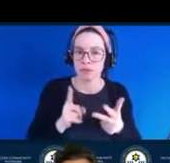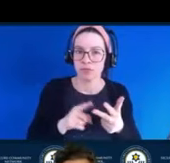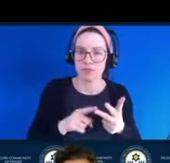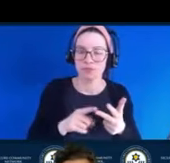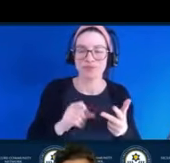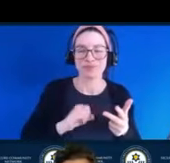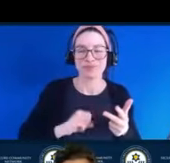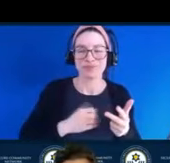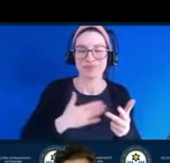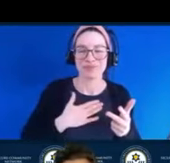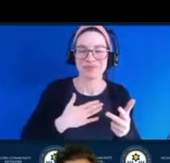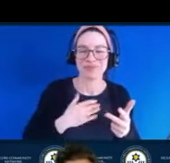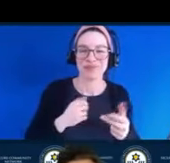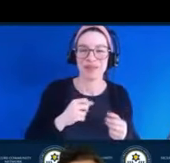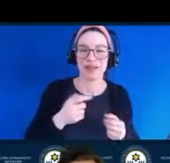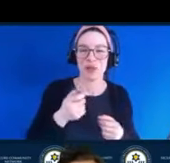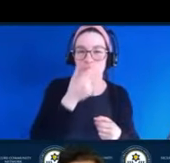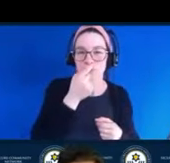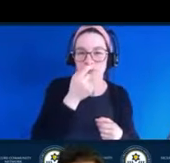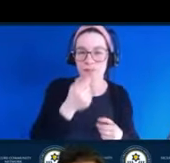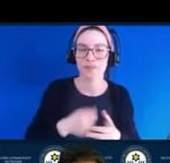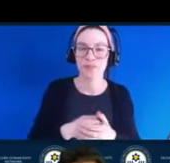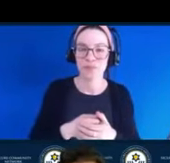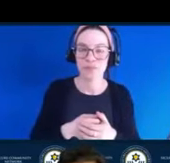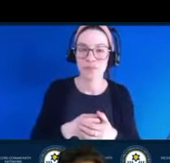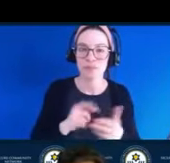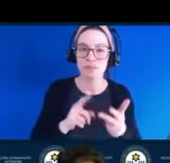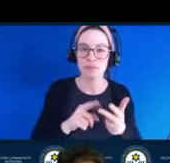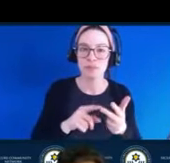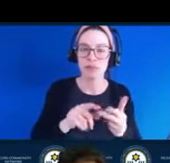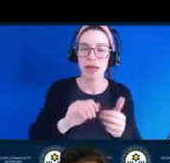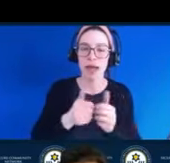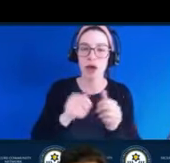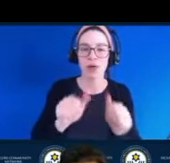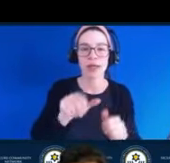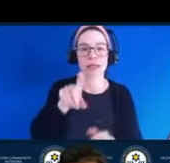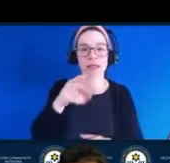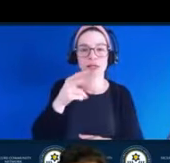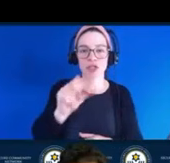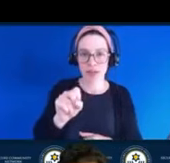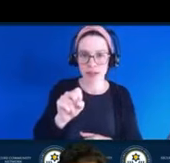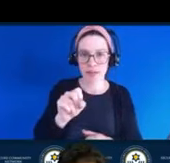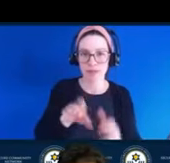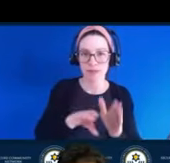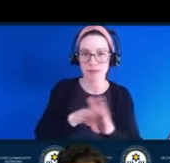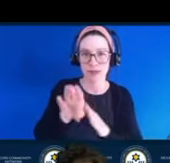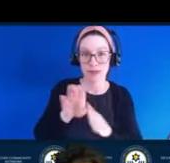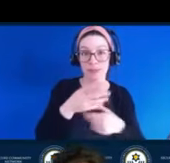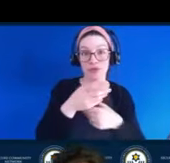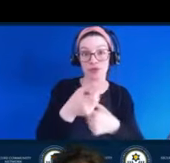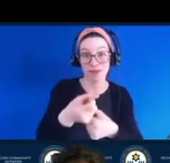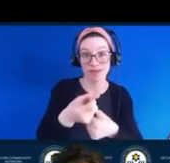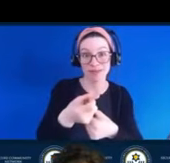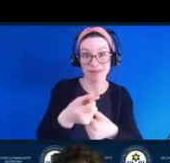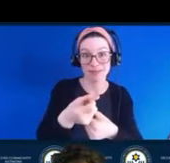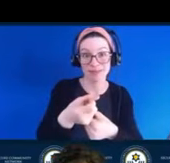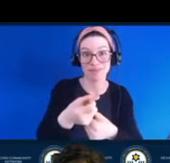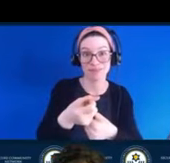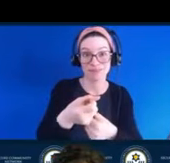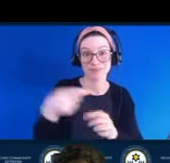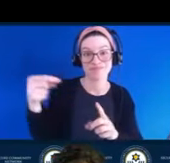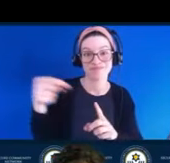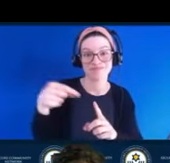coming down with a little bit of a cold. How can DHS begin to develop that trust? And I think part